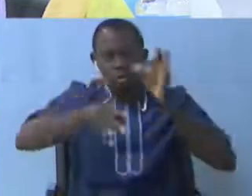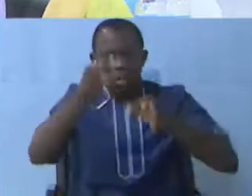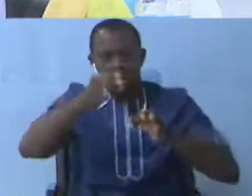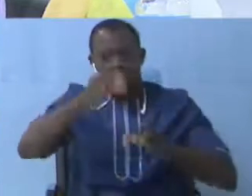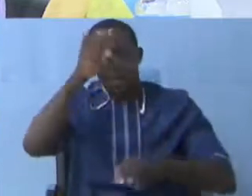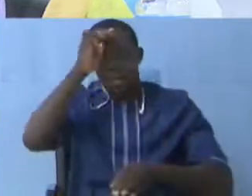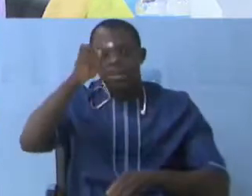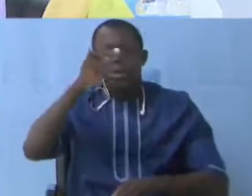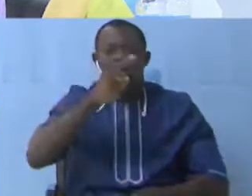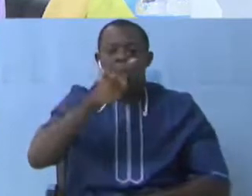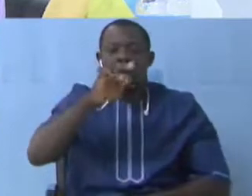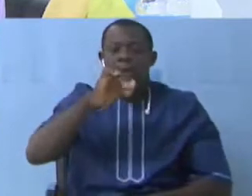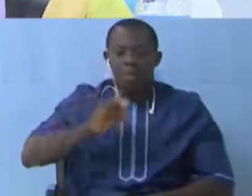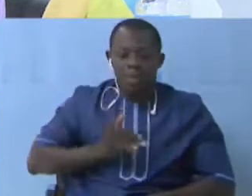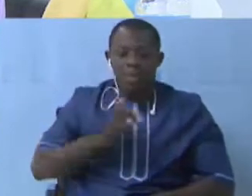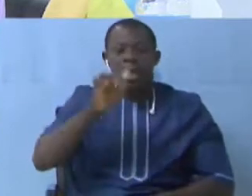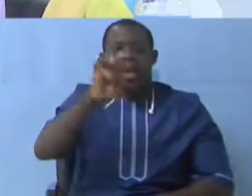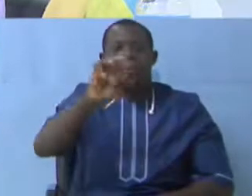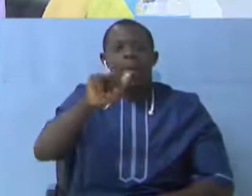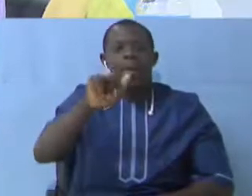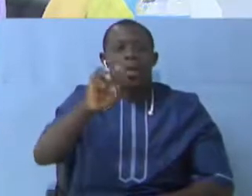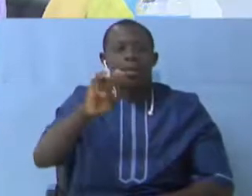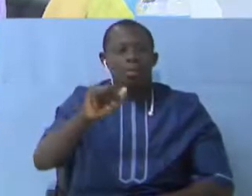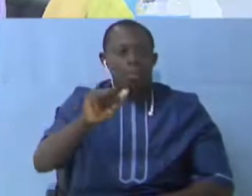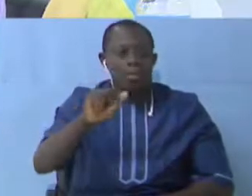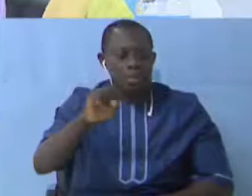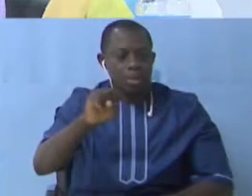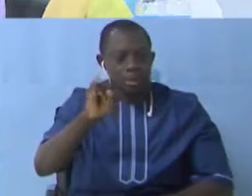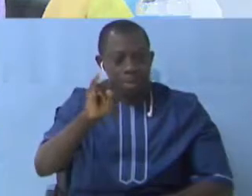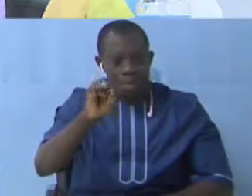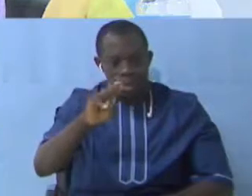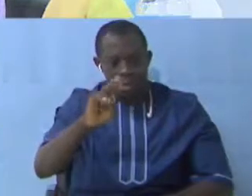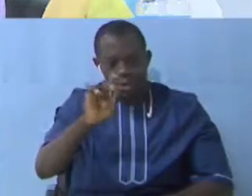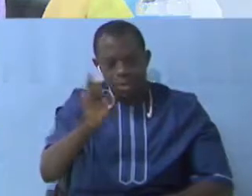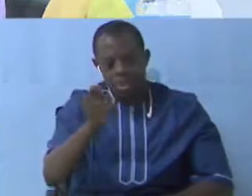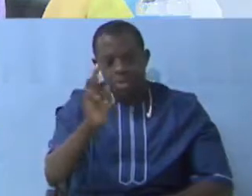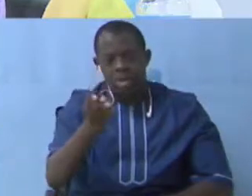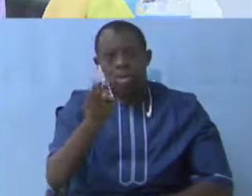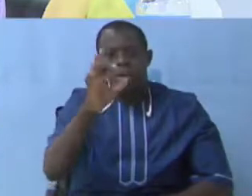Singate. The meeting was, I